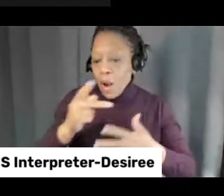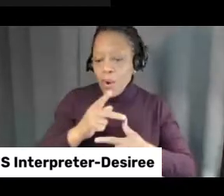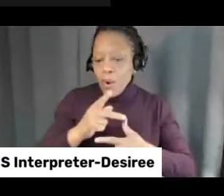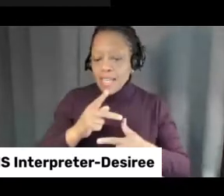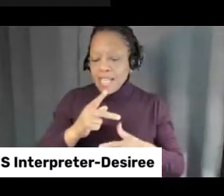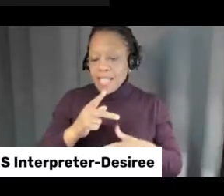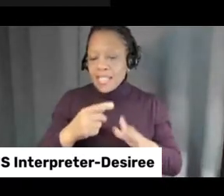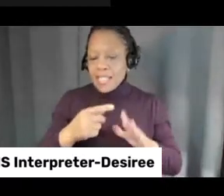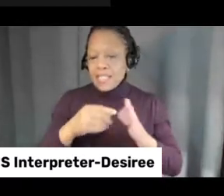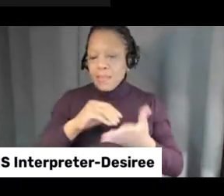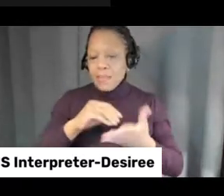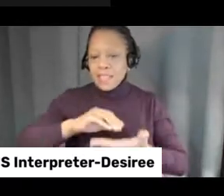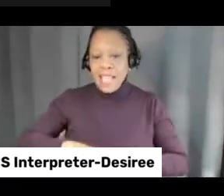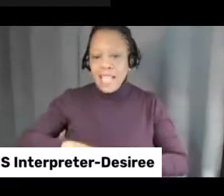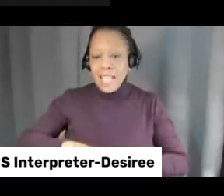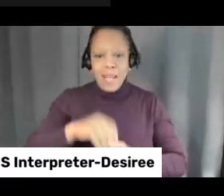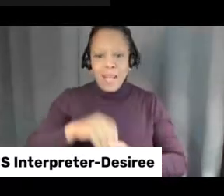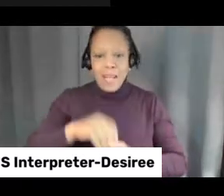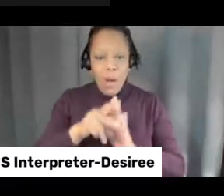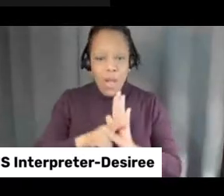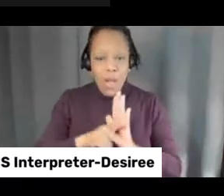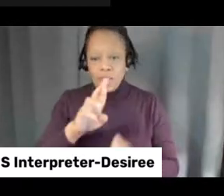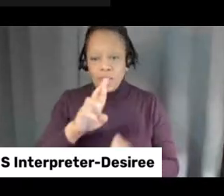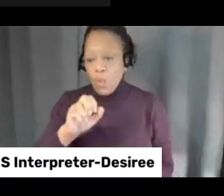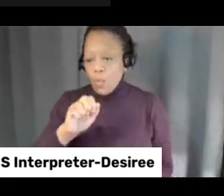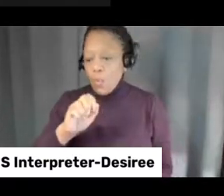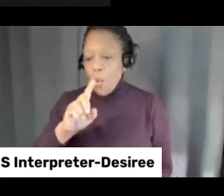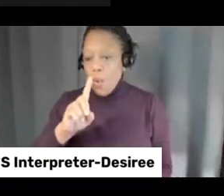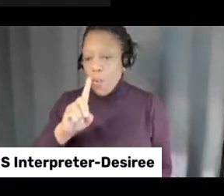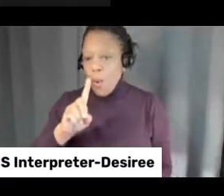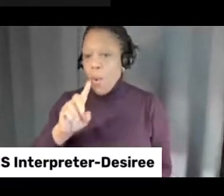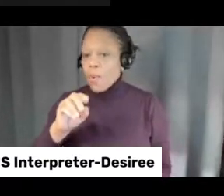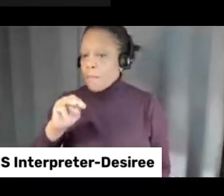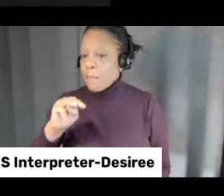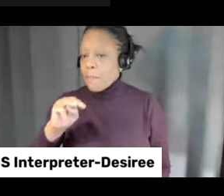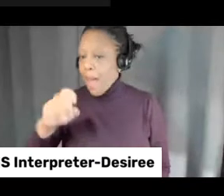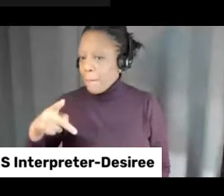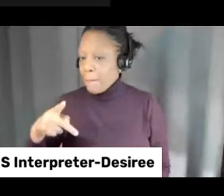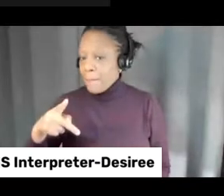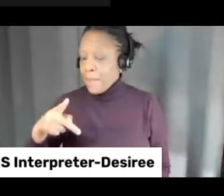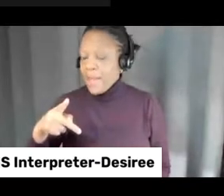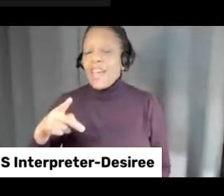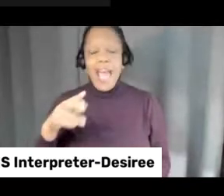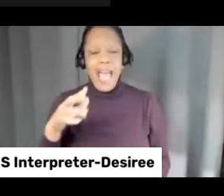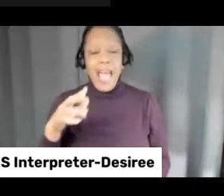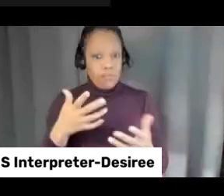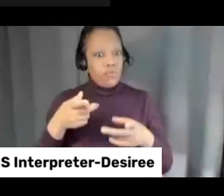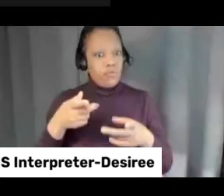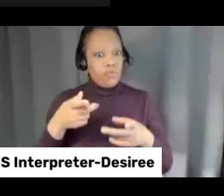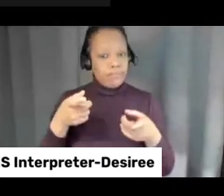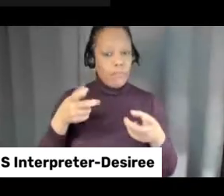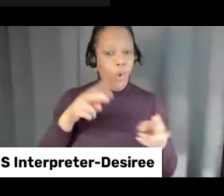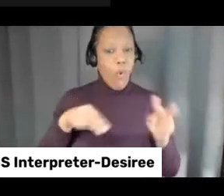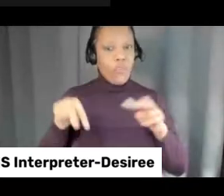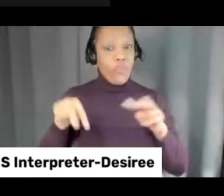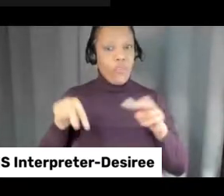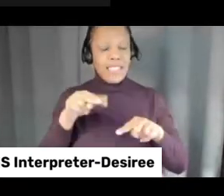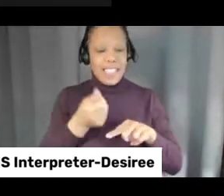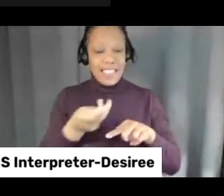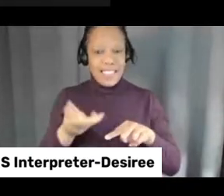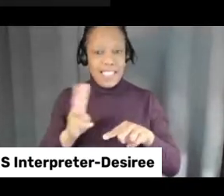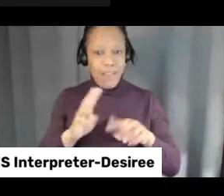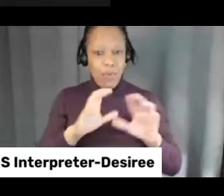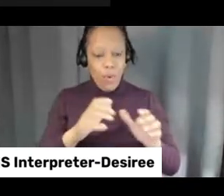County's policy roadmap and oversees several initiatives. And of course, this is an abbreviated